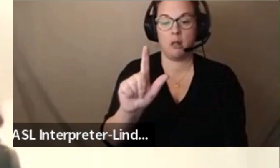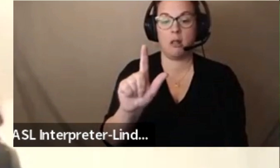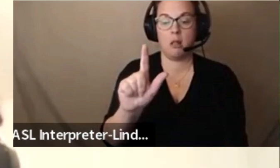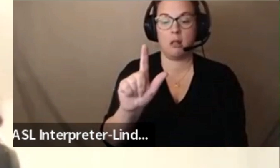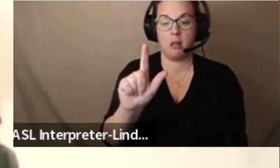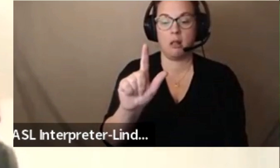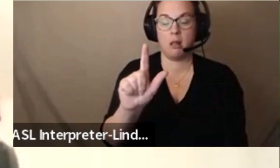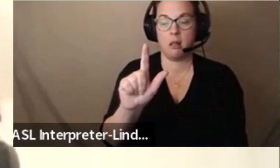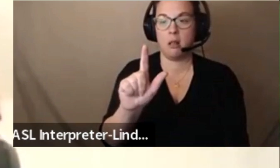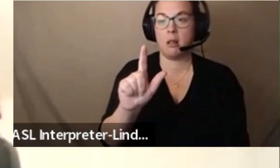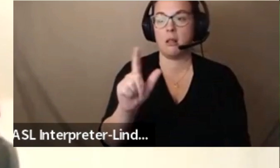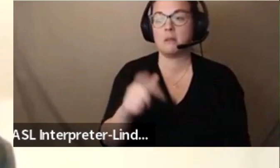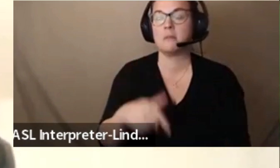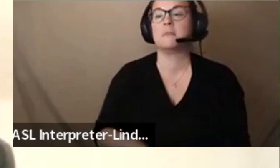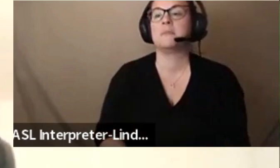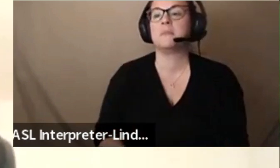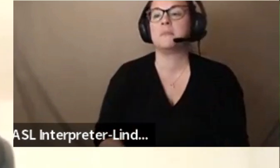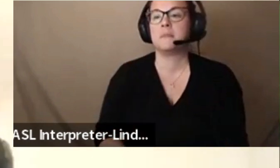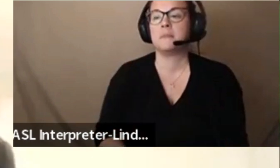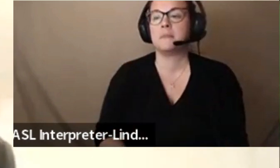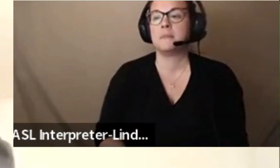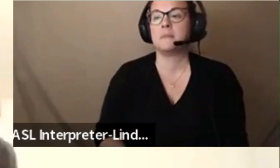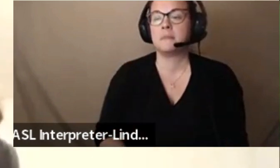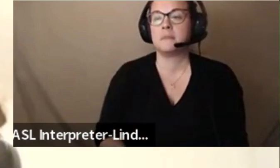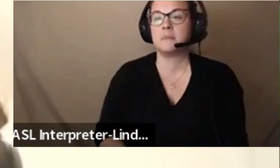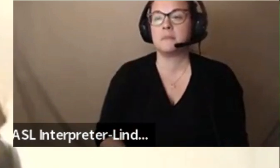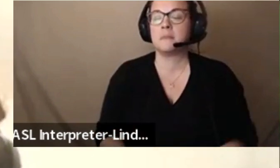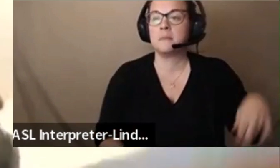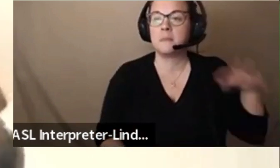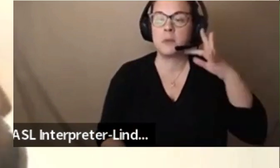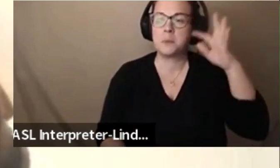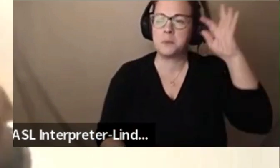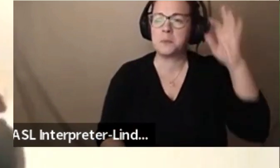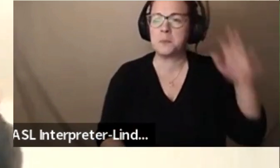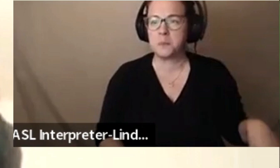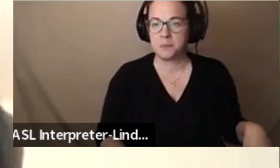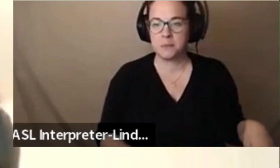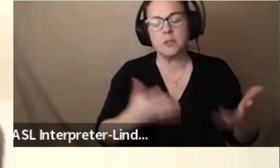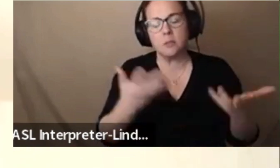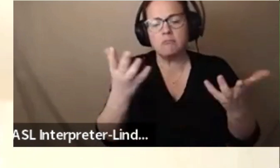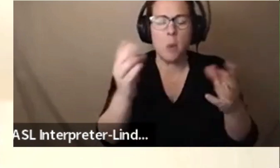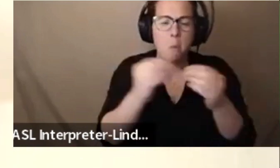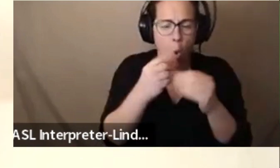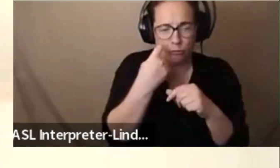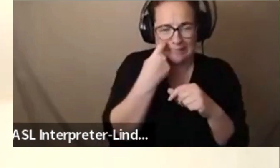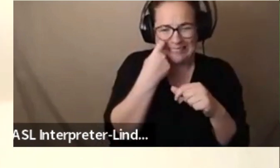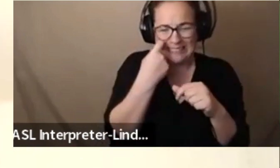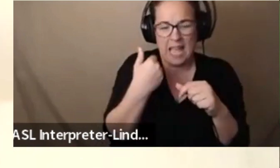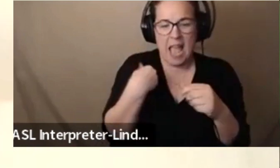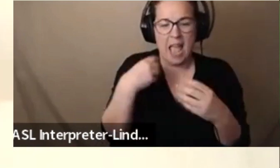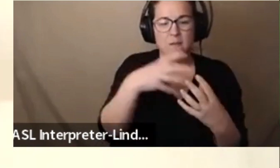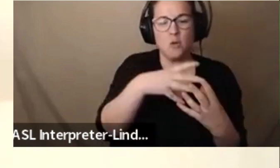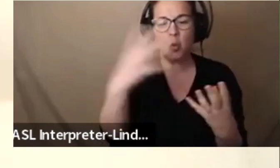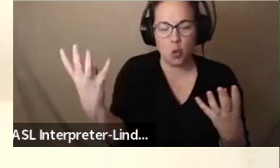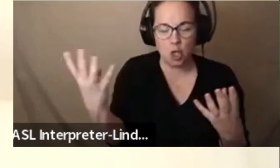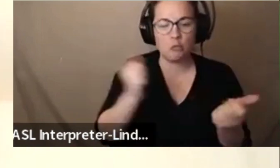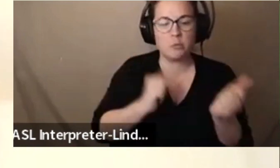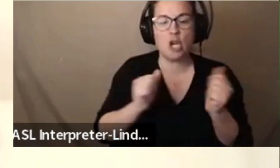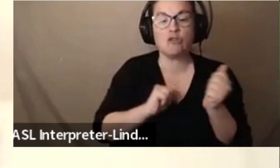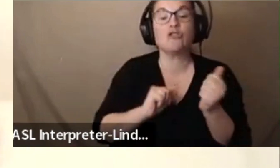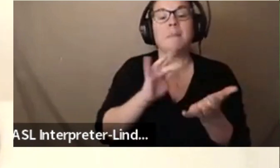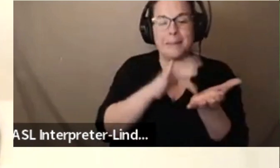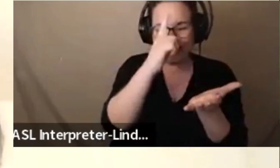Shakespeare plays. I've seen, like, I think, obviously, where, like, there's been a more recent, really queer